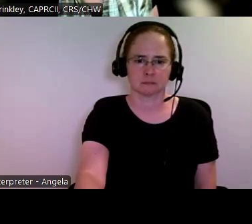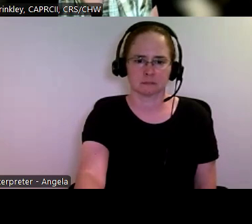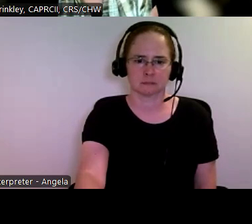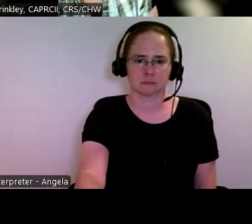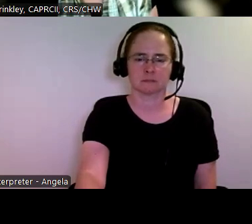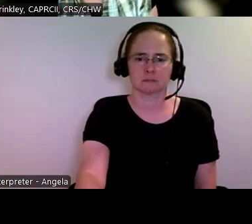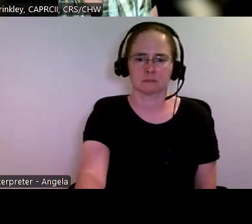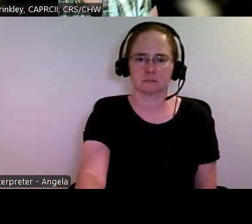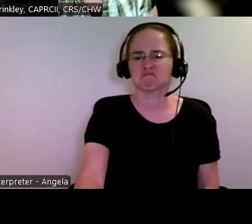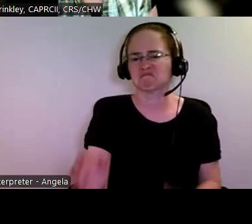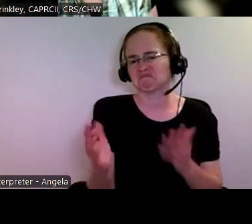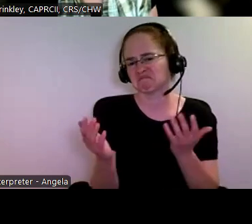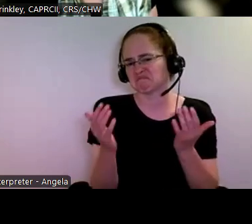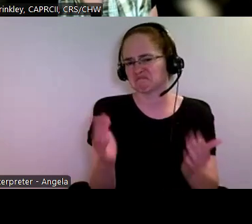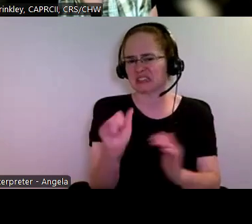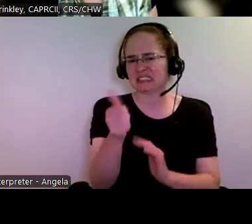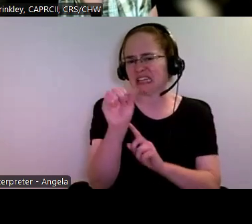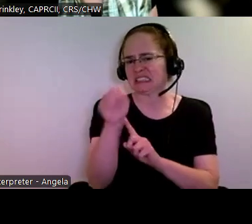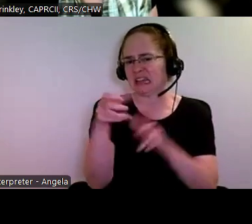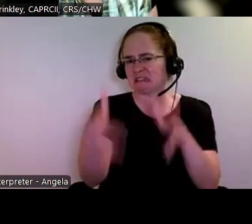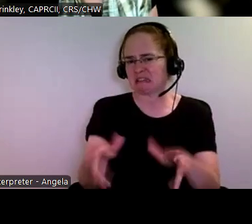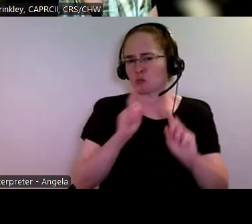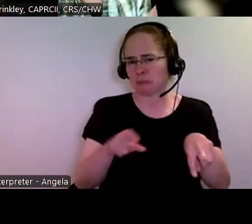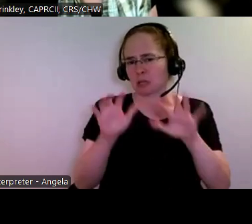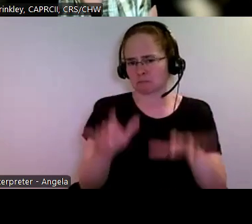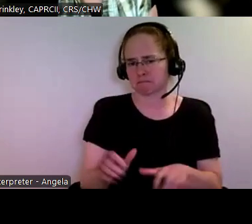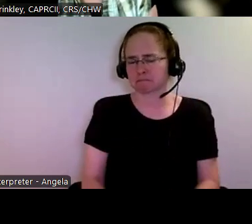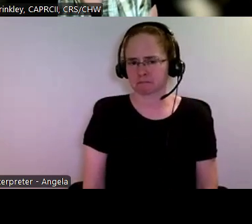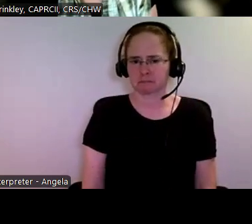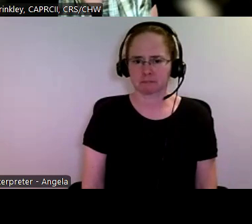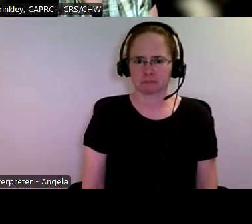And we'll give people another, let's say, 10 seconds to respond.